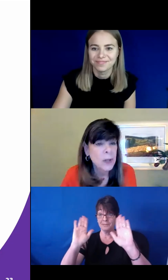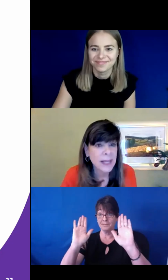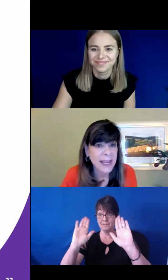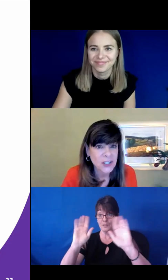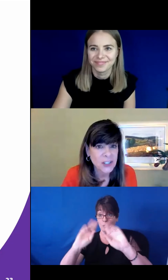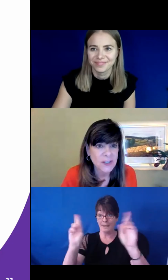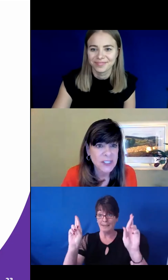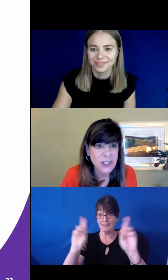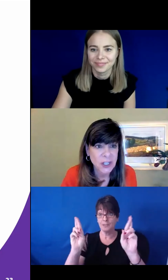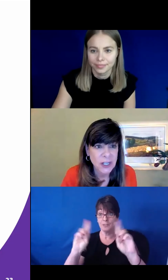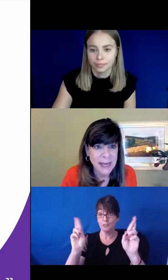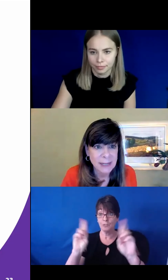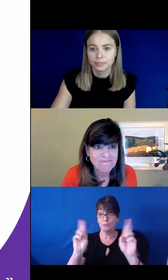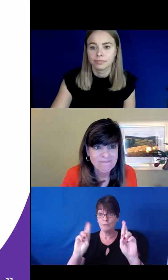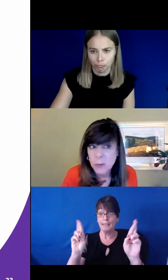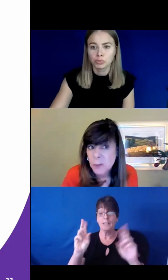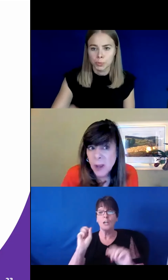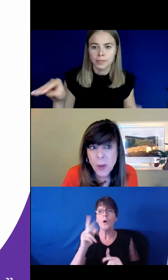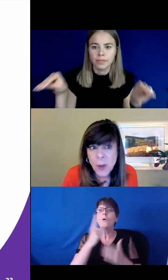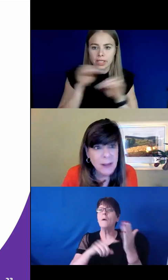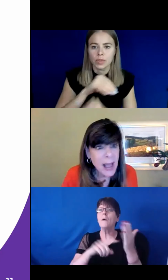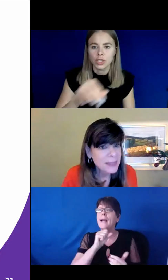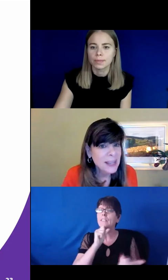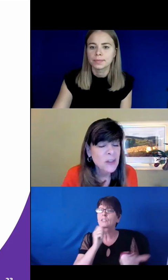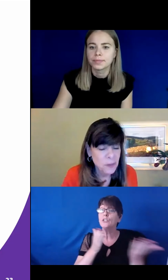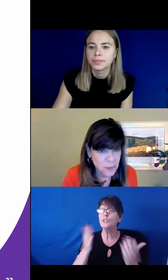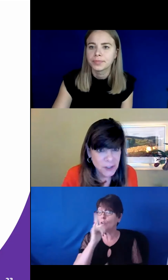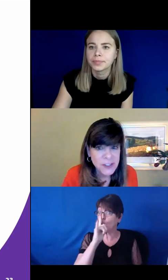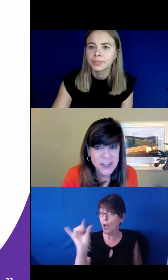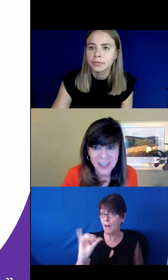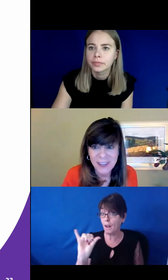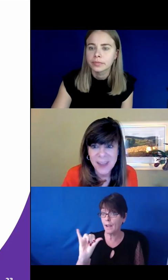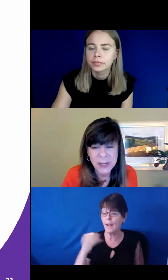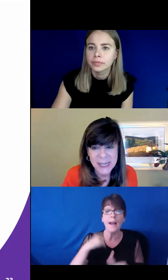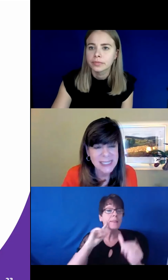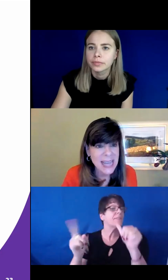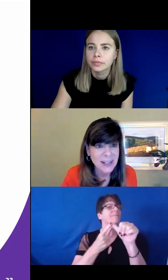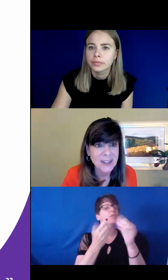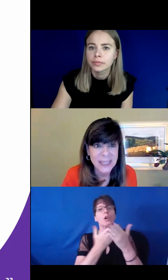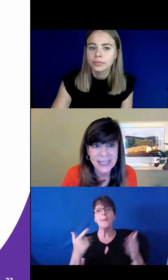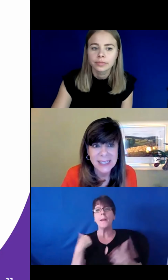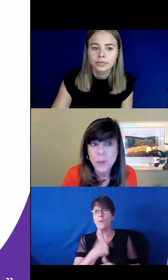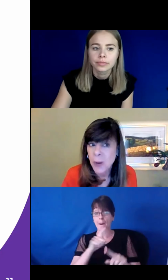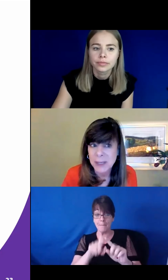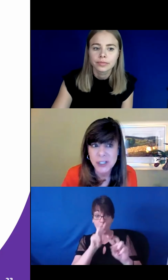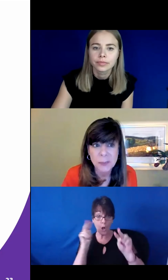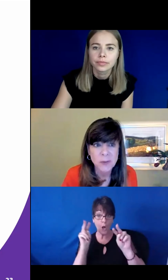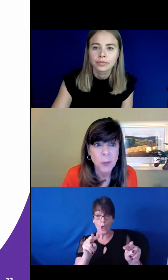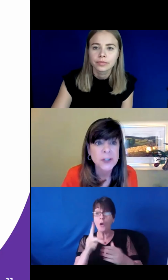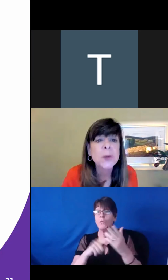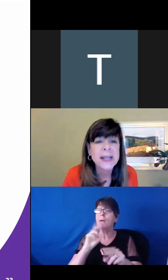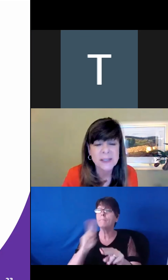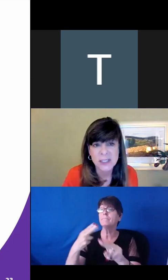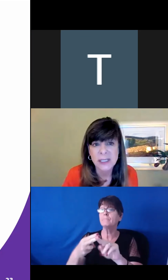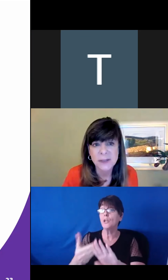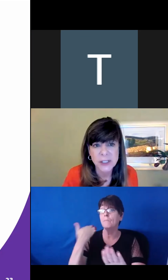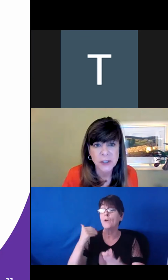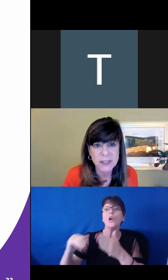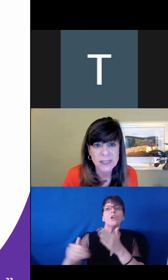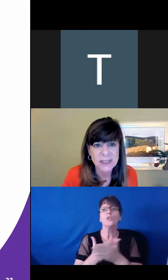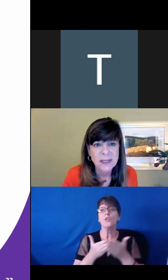So what will aging services look like? Well, I think the first thing that we need to tackle is what I mentioned before, new ways